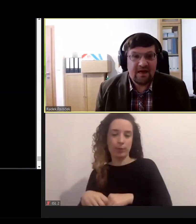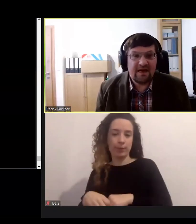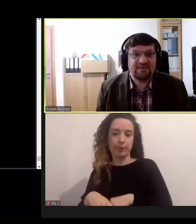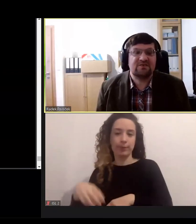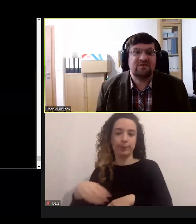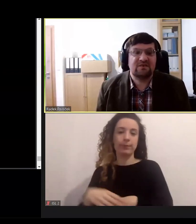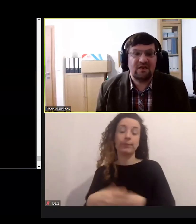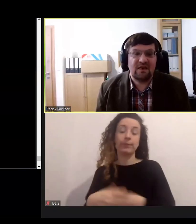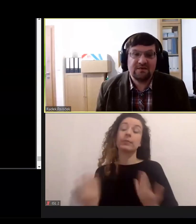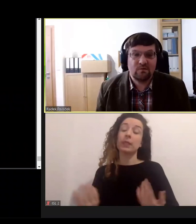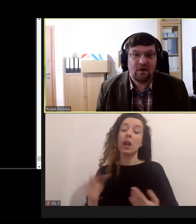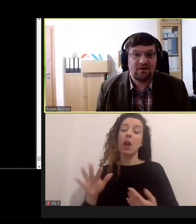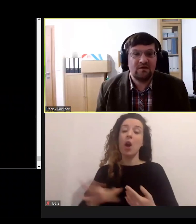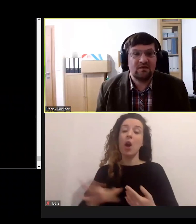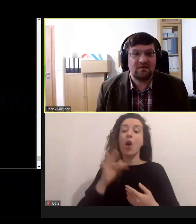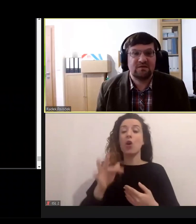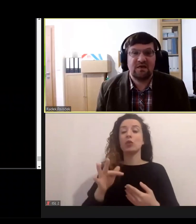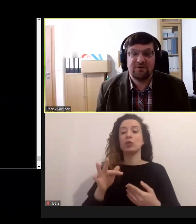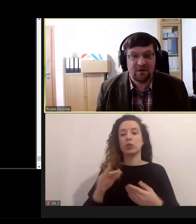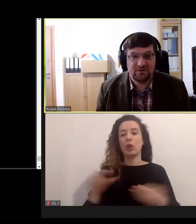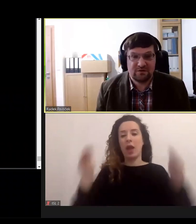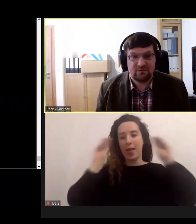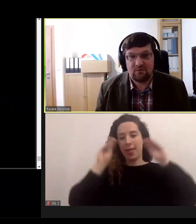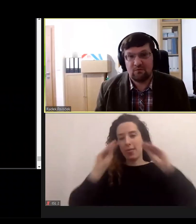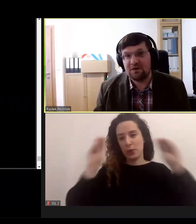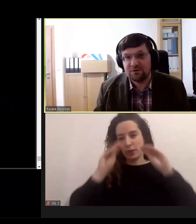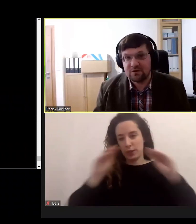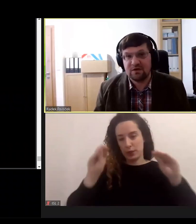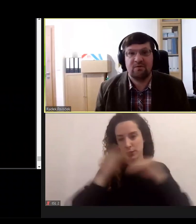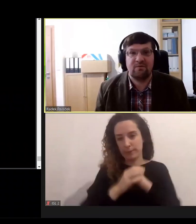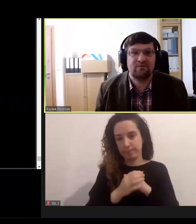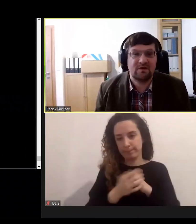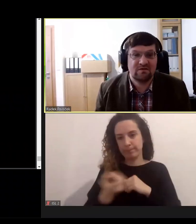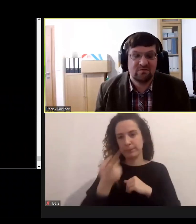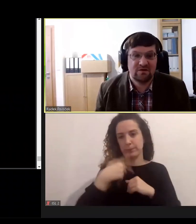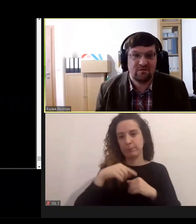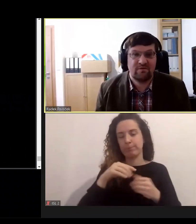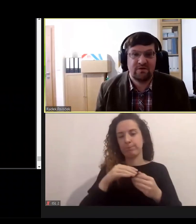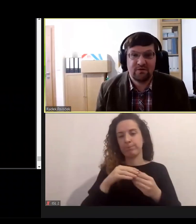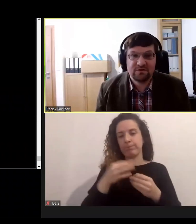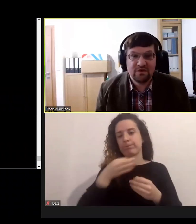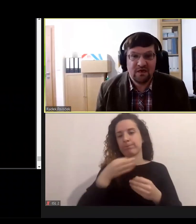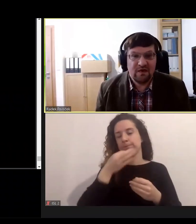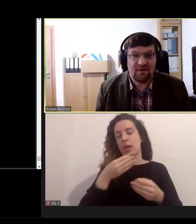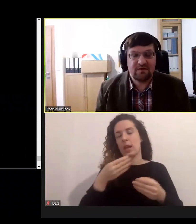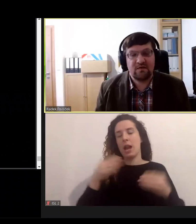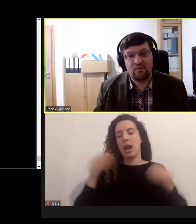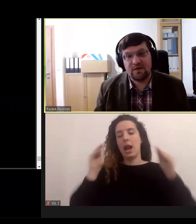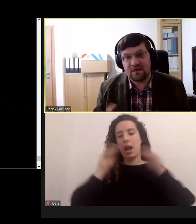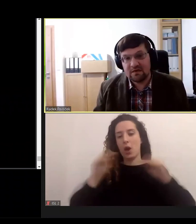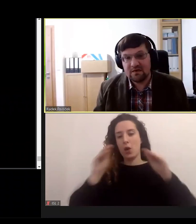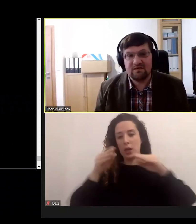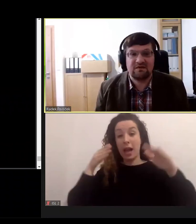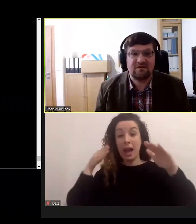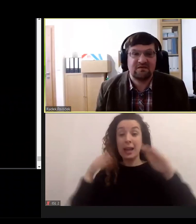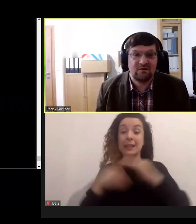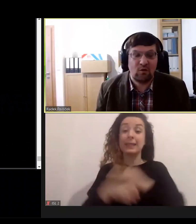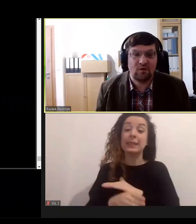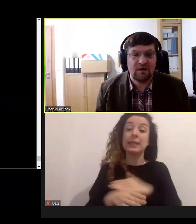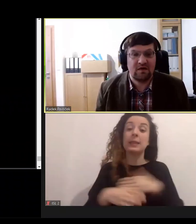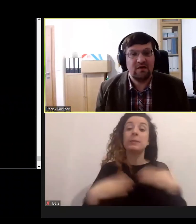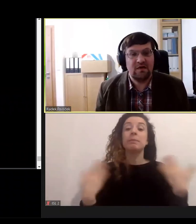know me, you know that I'm, let's say, very practical and pragmatic person. So I'm glad